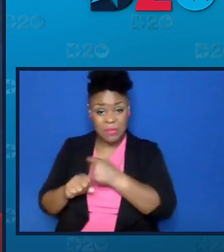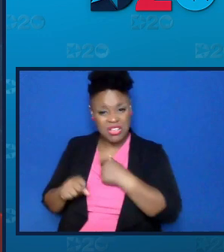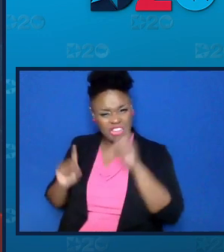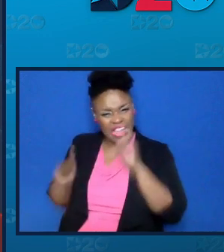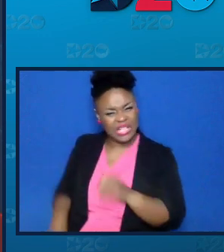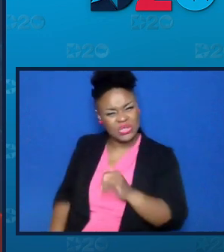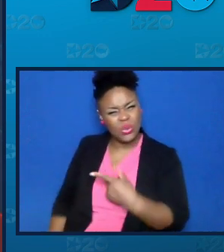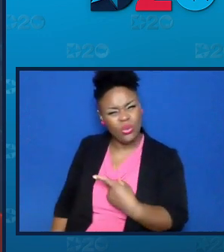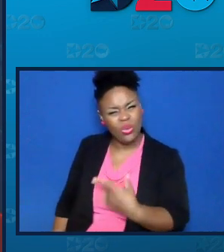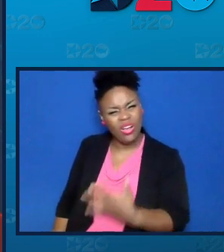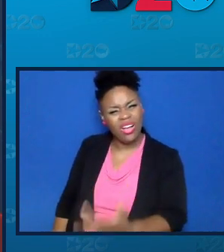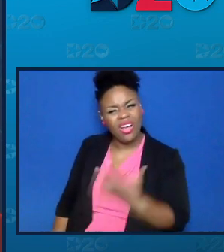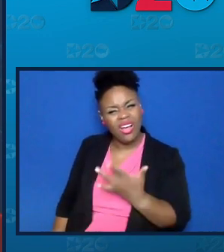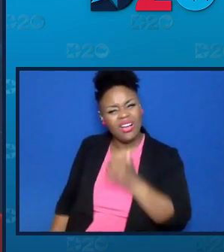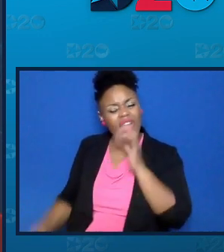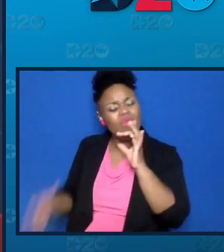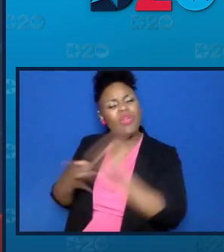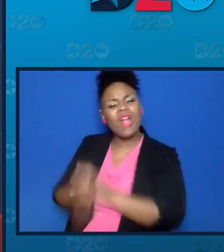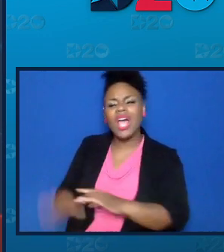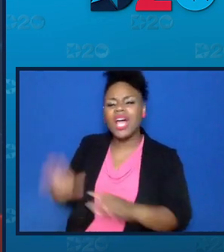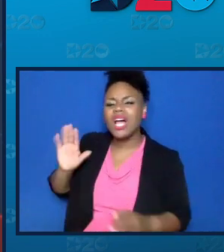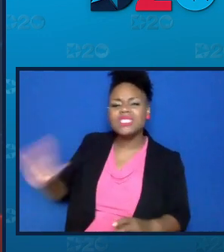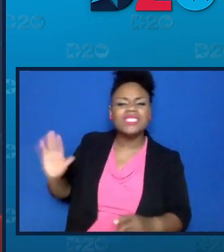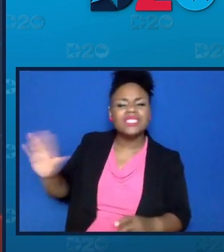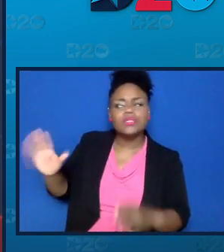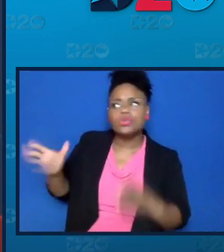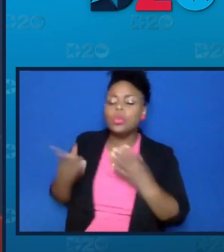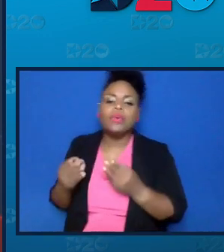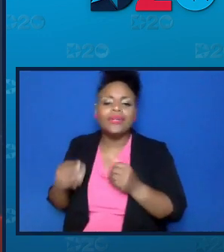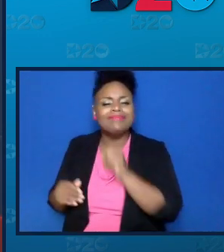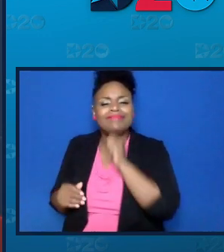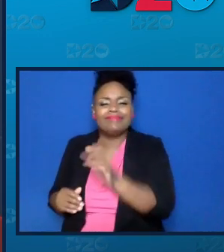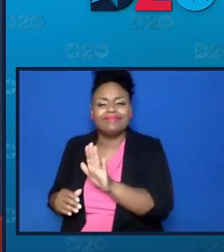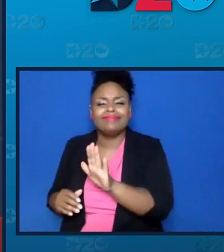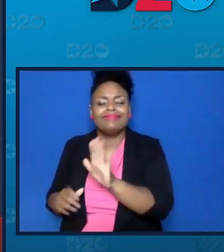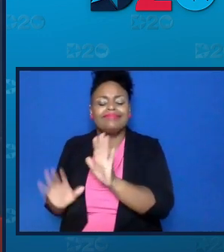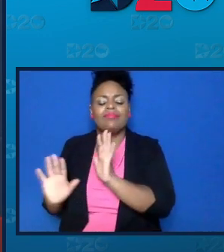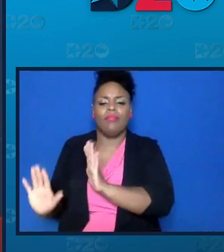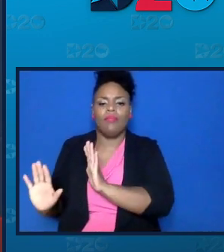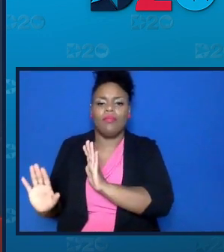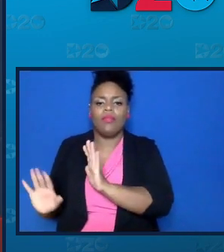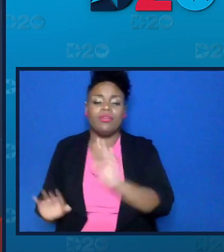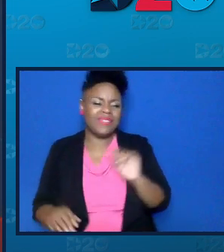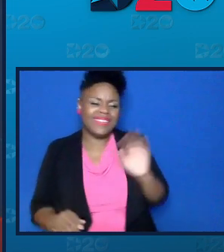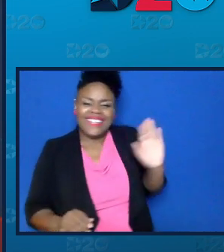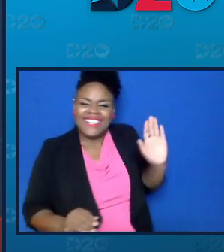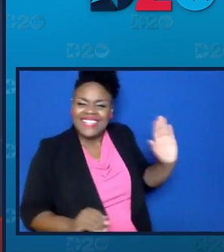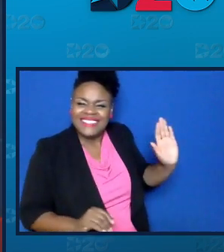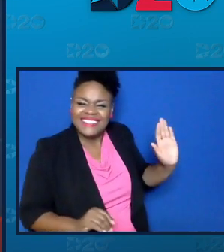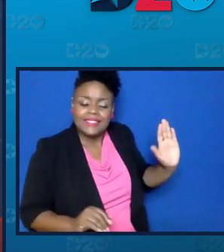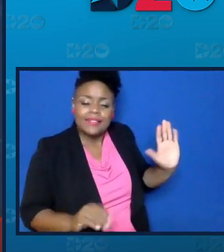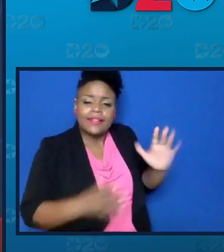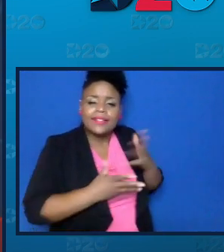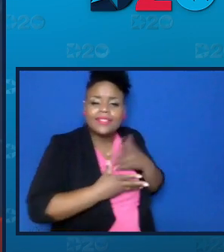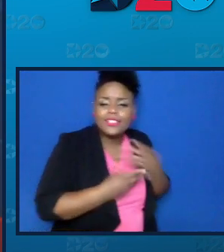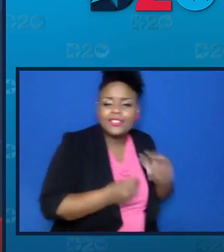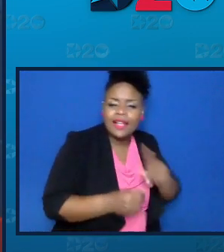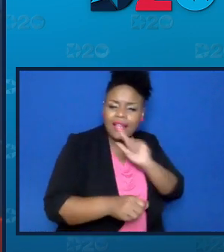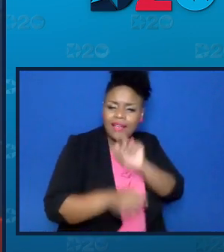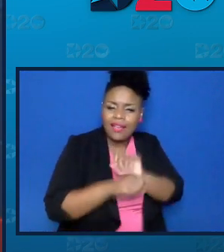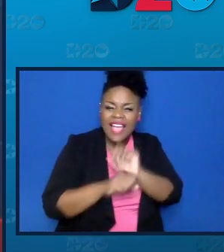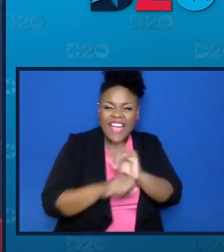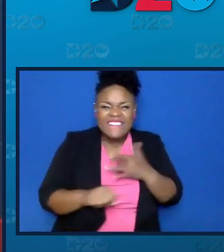to do with his warmth or kindness. Joe Biden's empathy is genuine. You can feel it. That's why